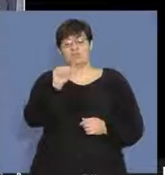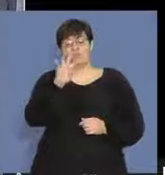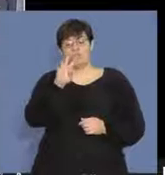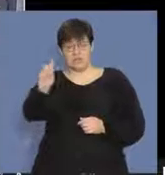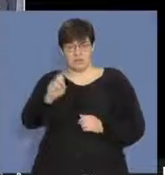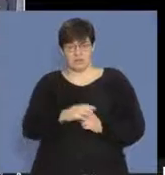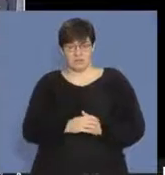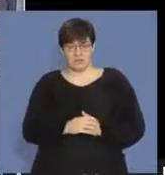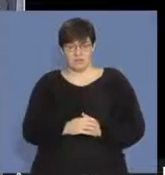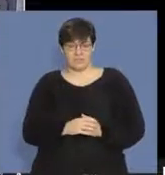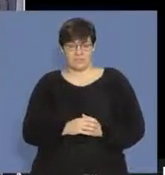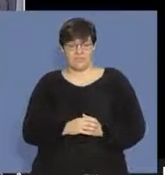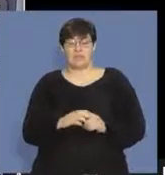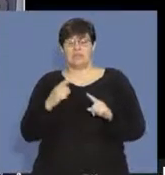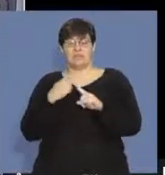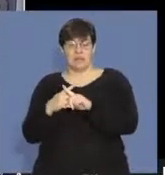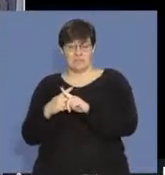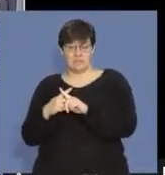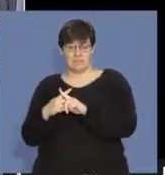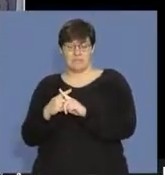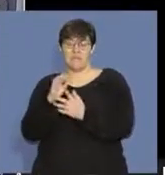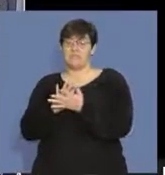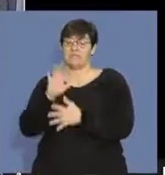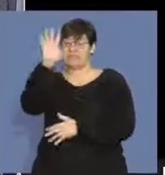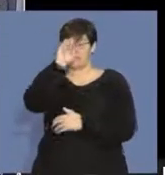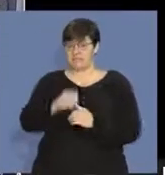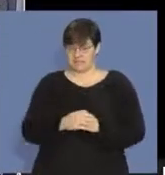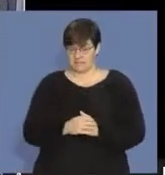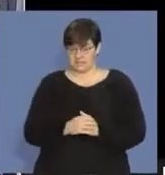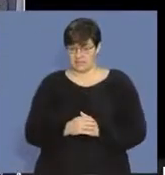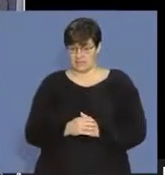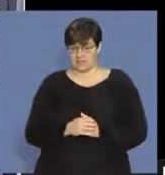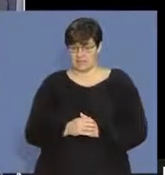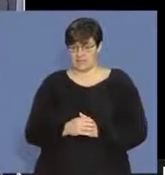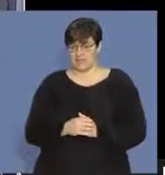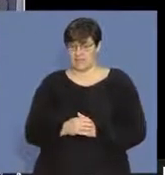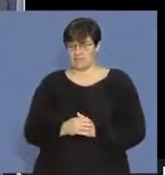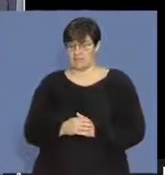do. 4641 times the 15%,